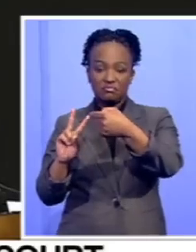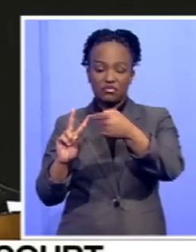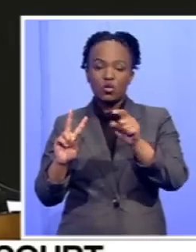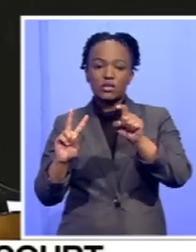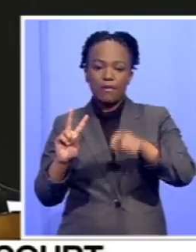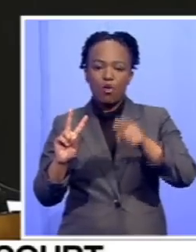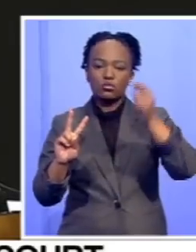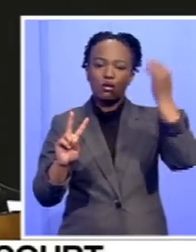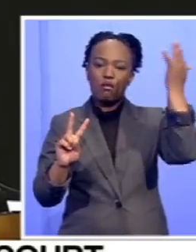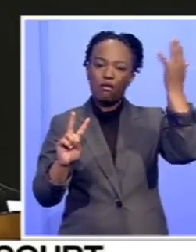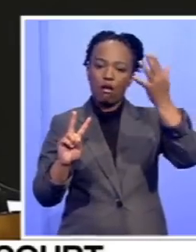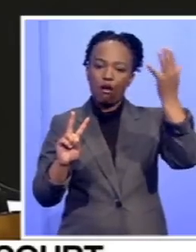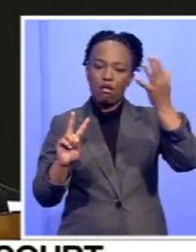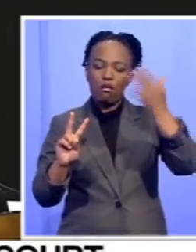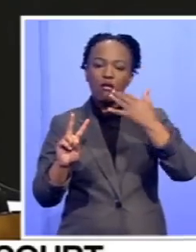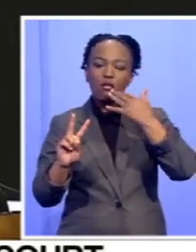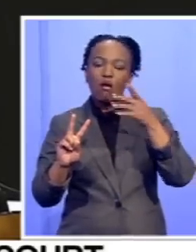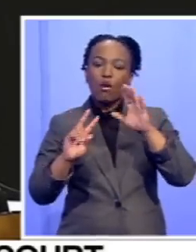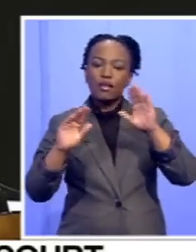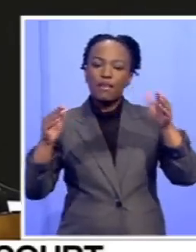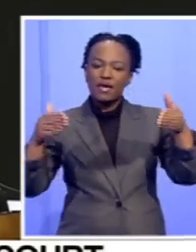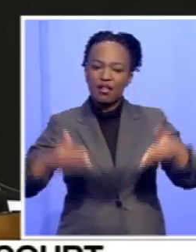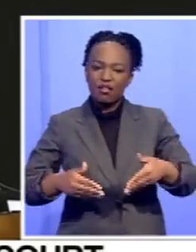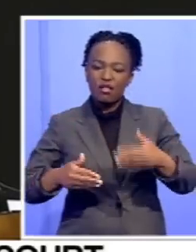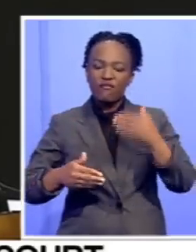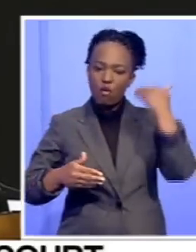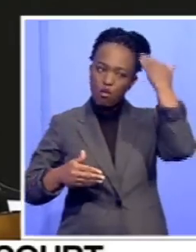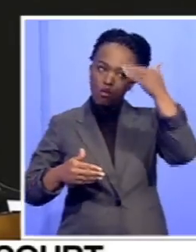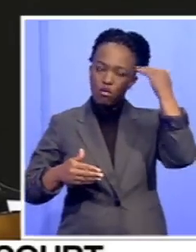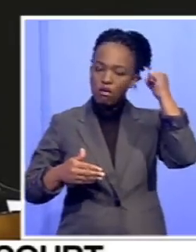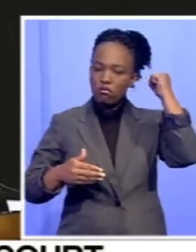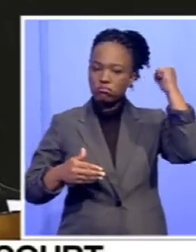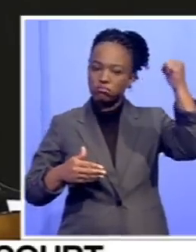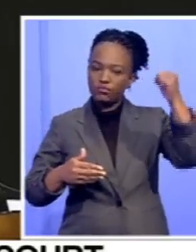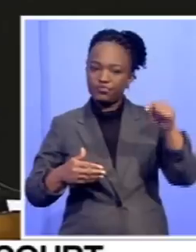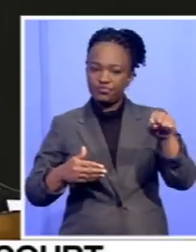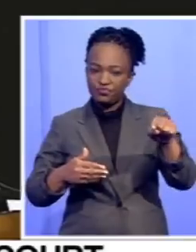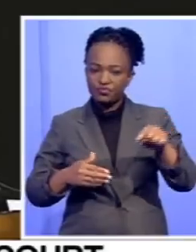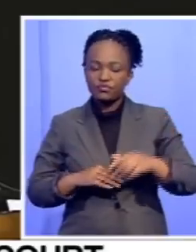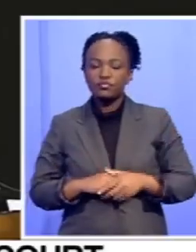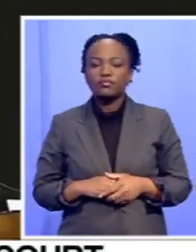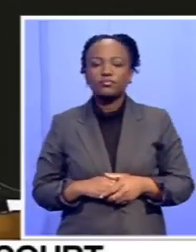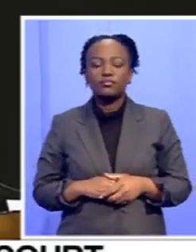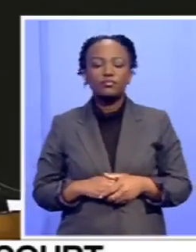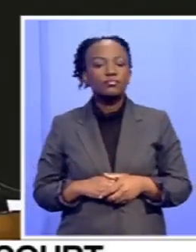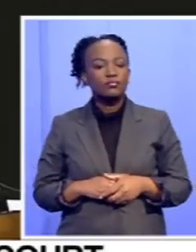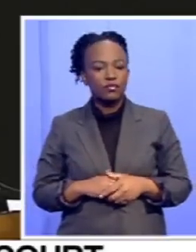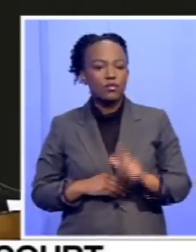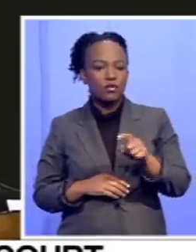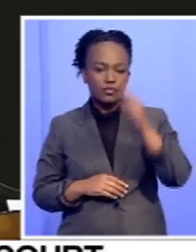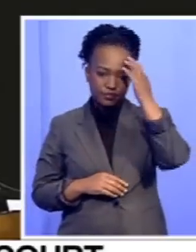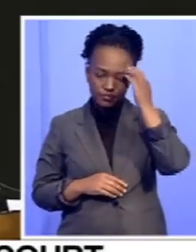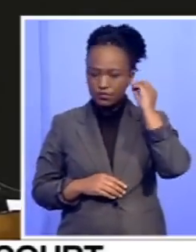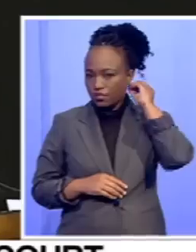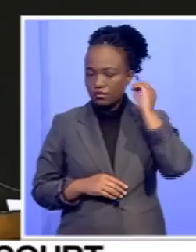Winnie Madikizela-Mandela at the burial ceremony. 61. Over and above the official program, Exhibit A, regard must be had to the statement by